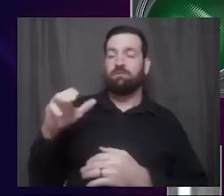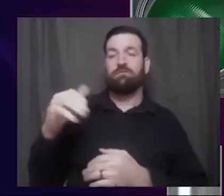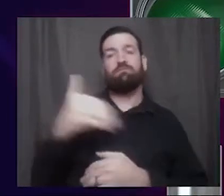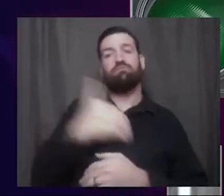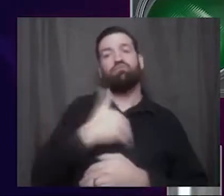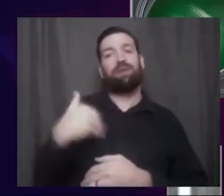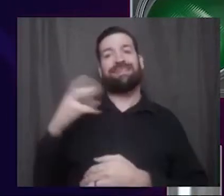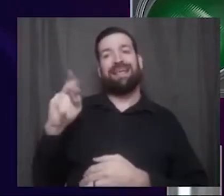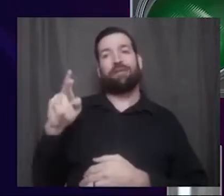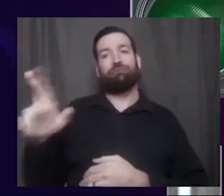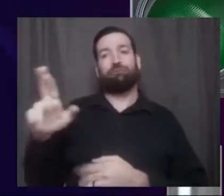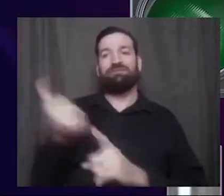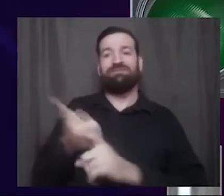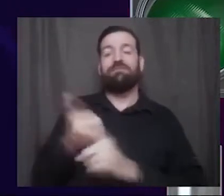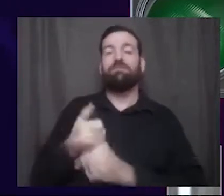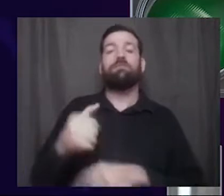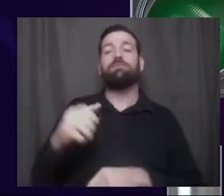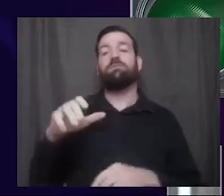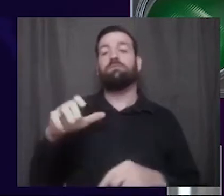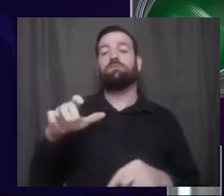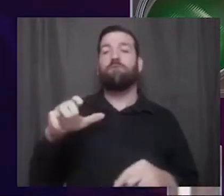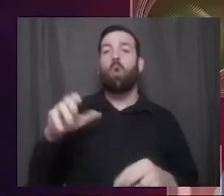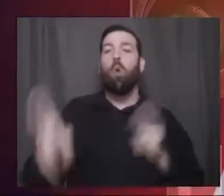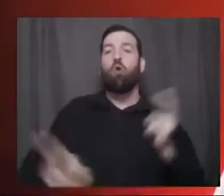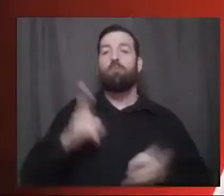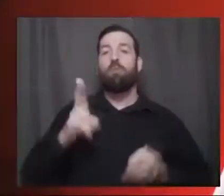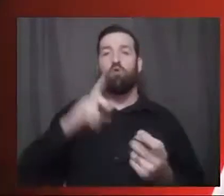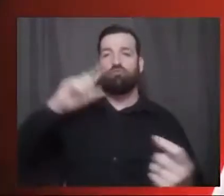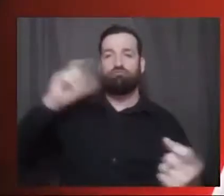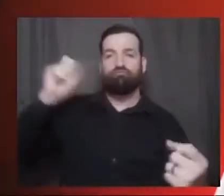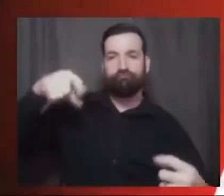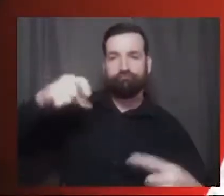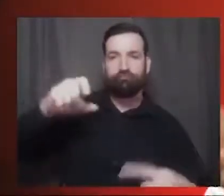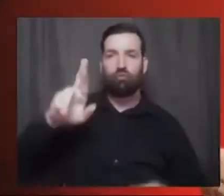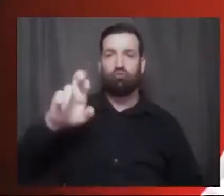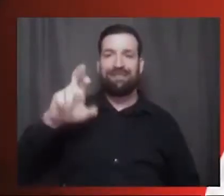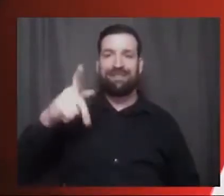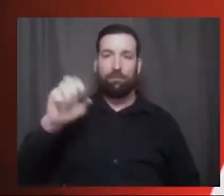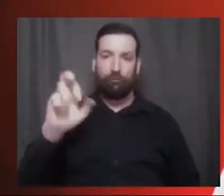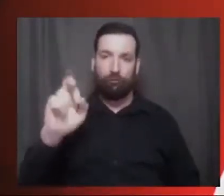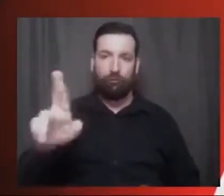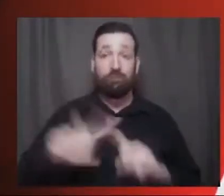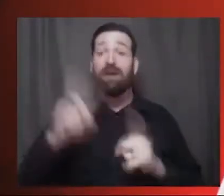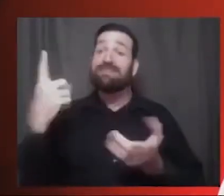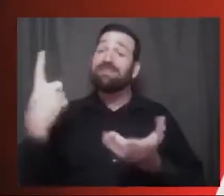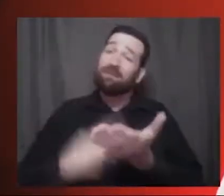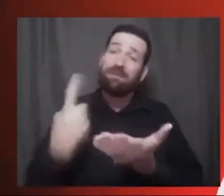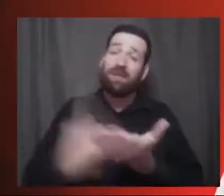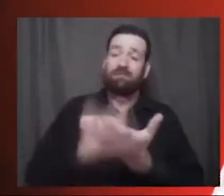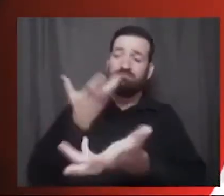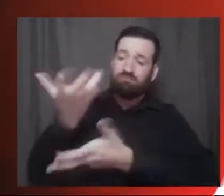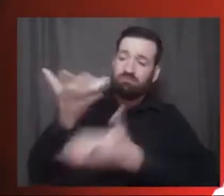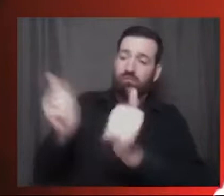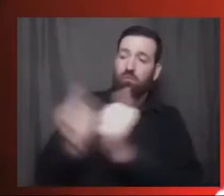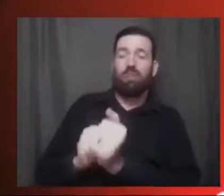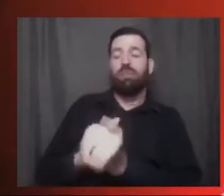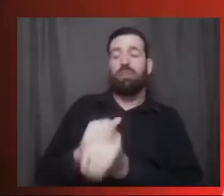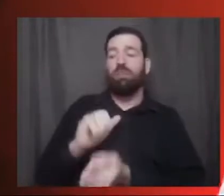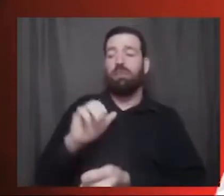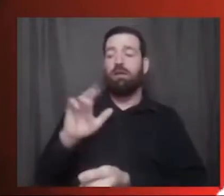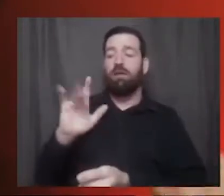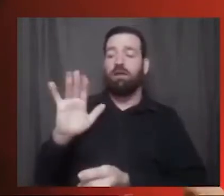receptor positive. So that's why it's in the contraindication list. But sometimes we work with our oncologists because some people who have breast cancer